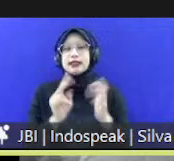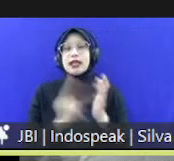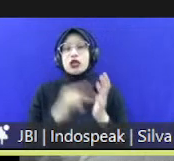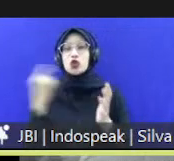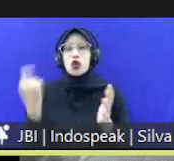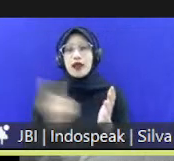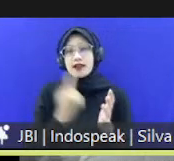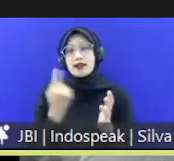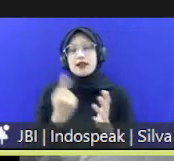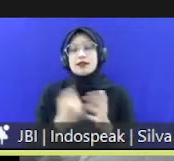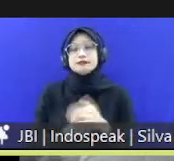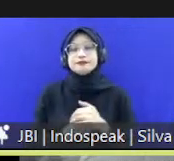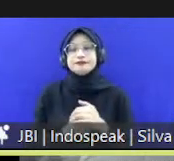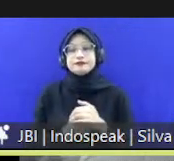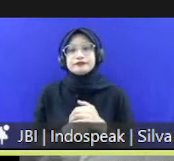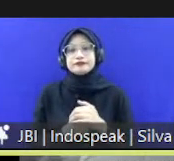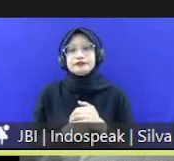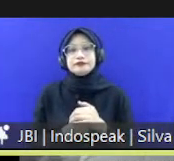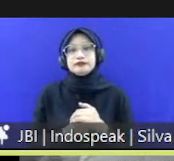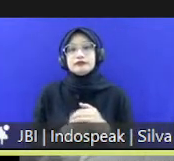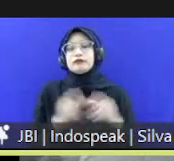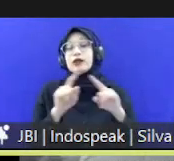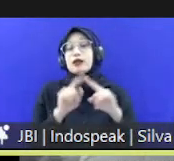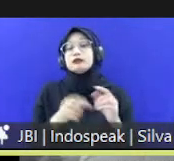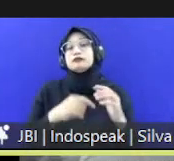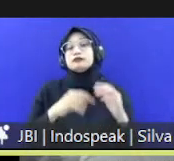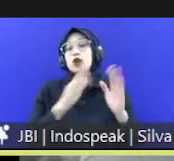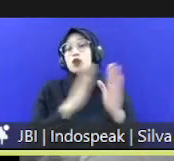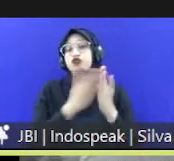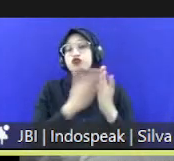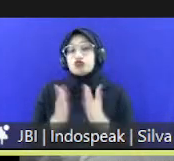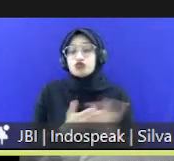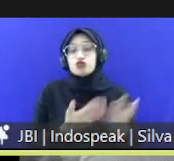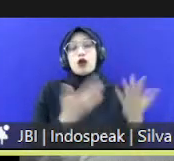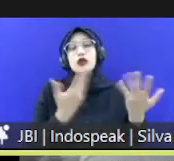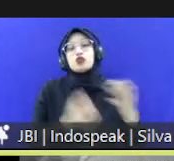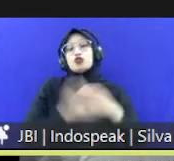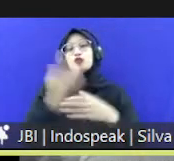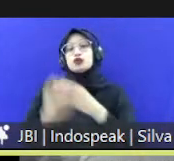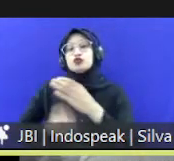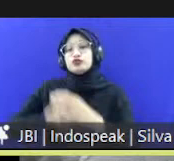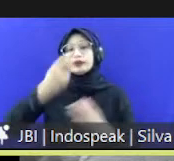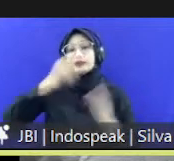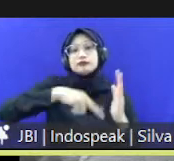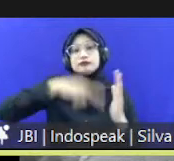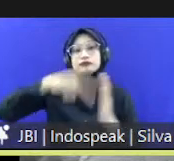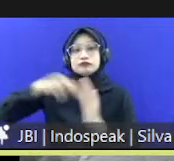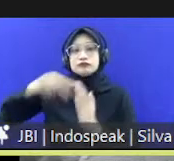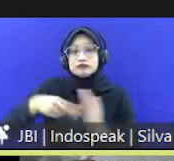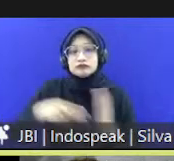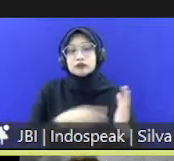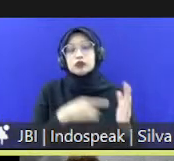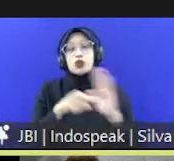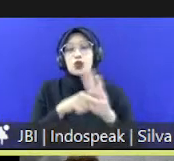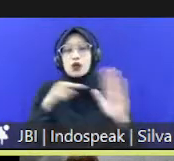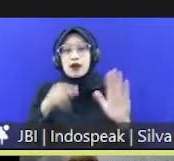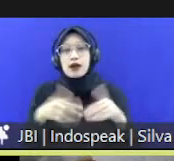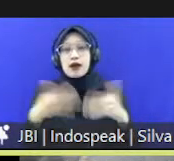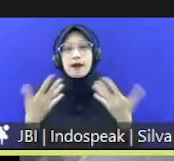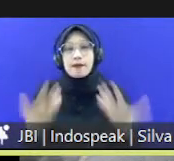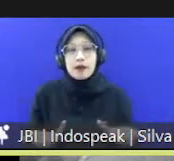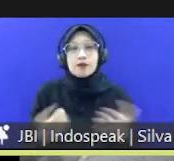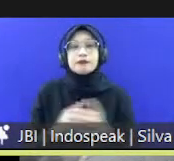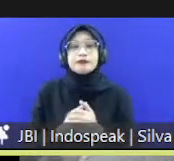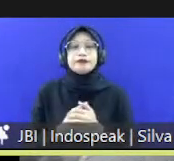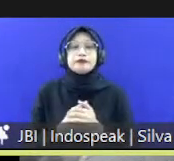scheme. What the literature lacks, I think, is an overarching account of the politics of health policy in Indonesia since the fall of the New Order.